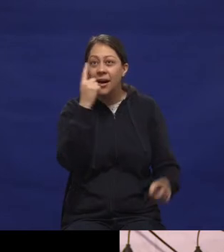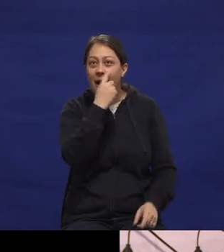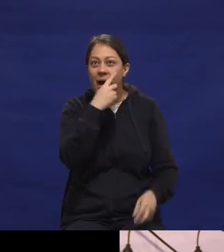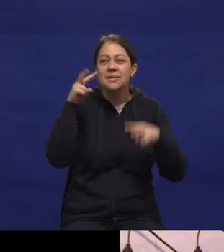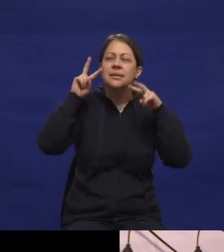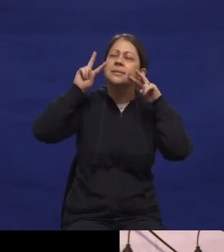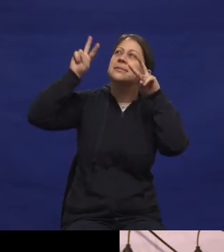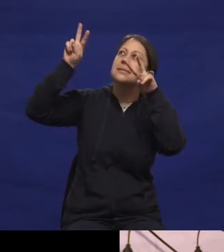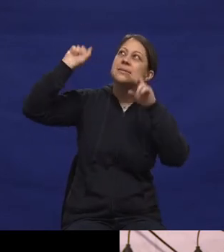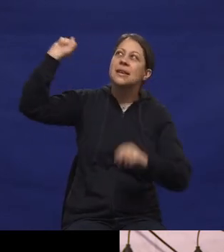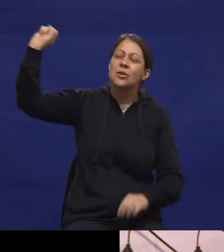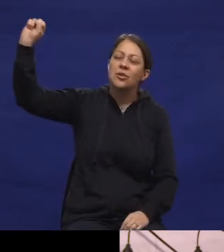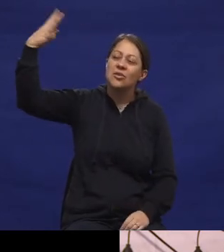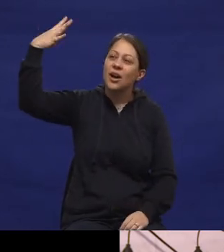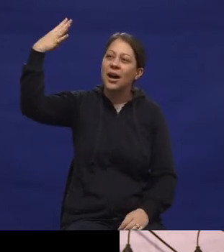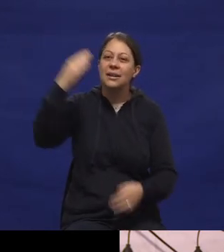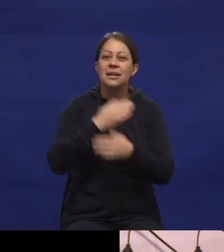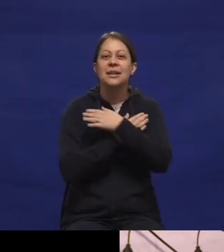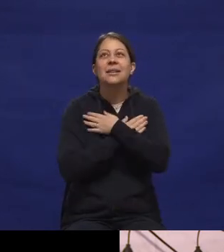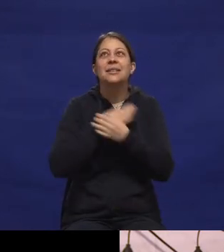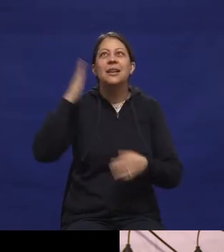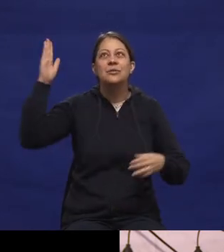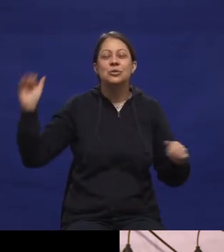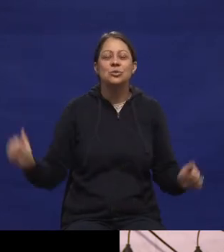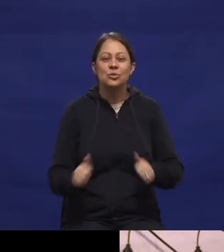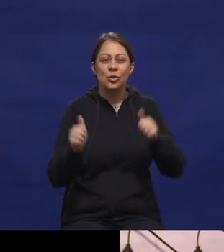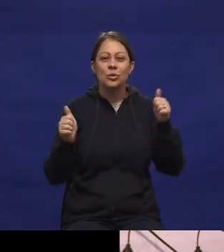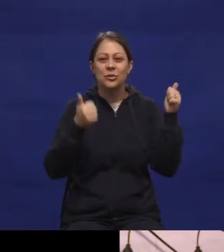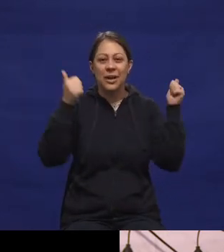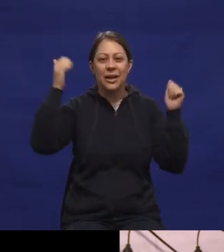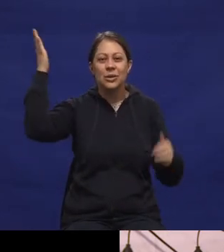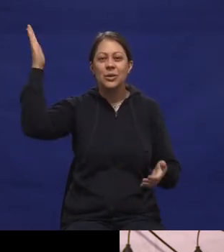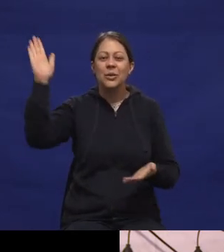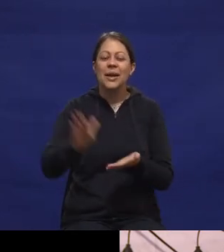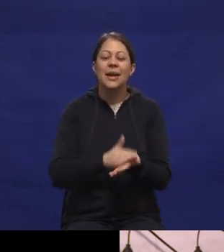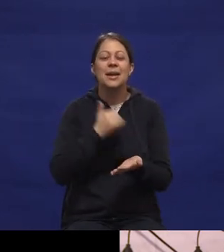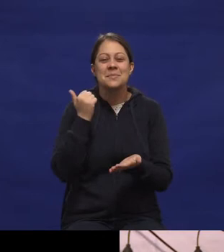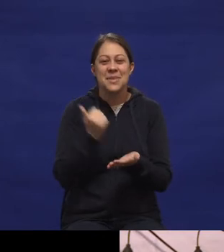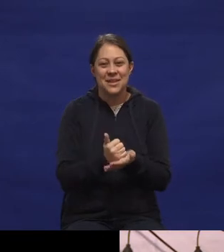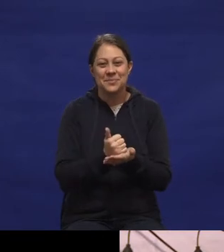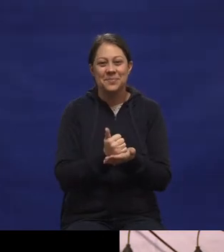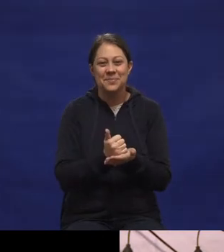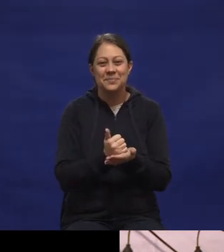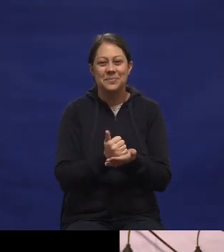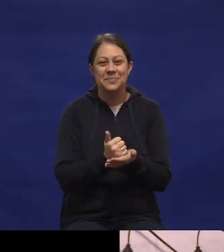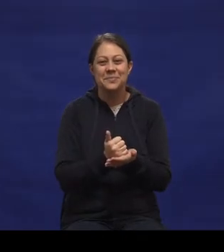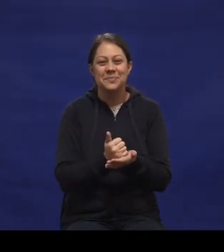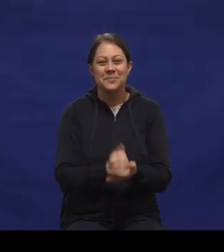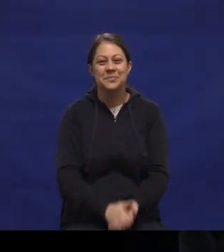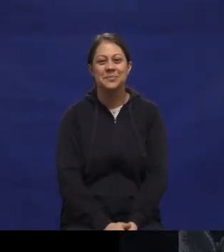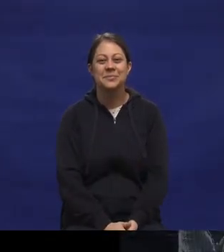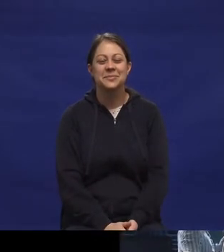Jesus, we love you. We glorify you in your wonderful name. Amen. Let's worship together, church.